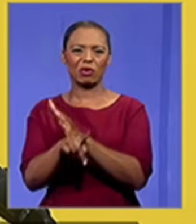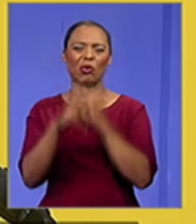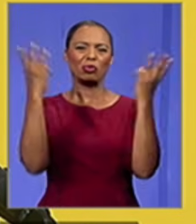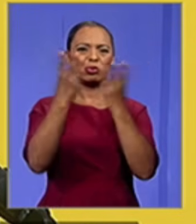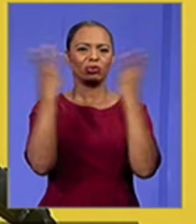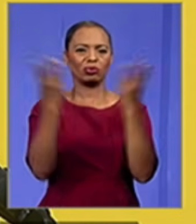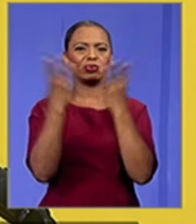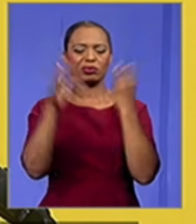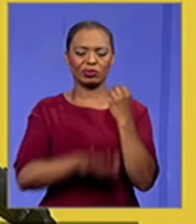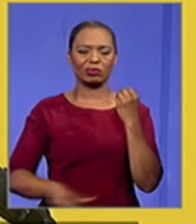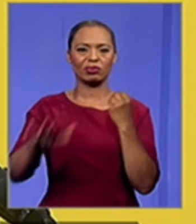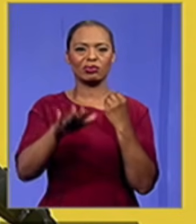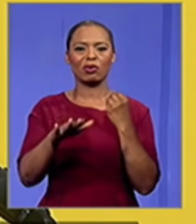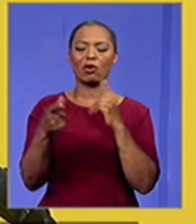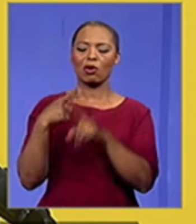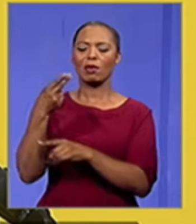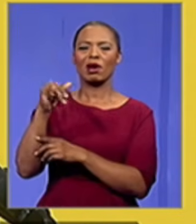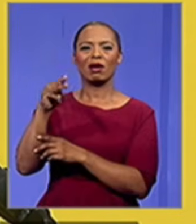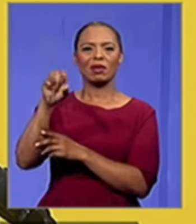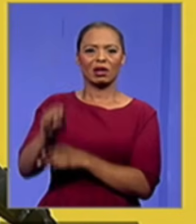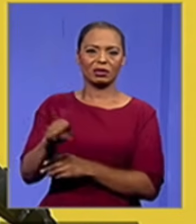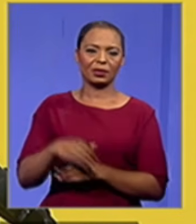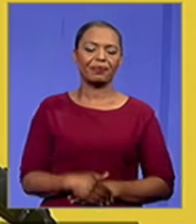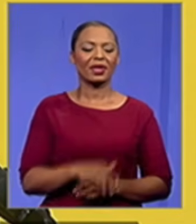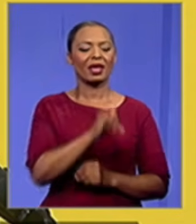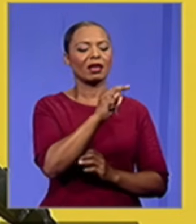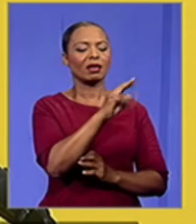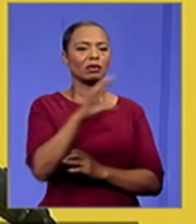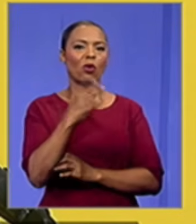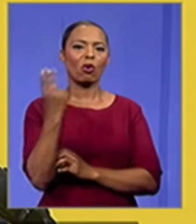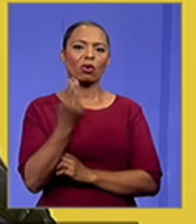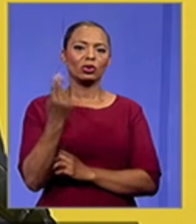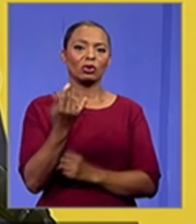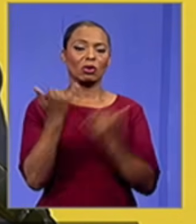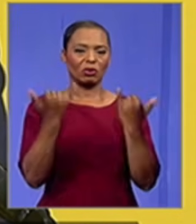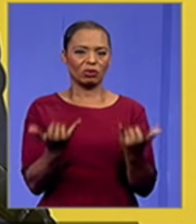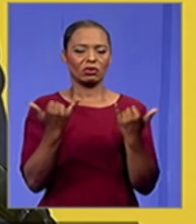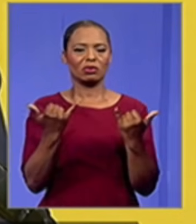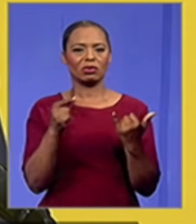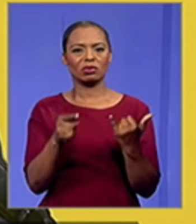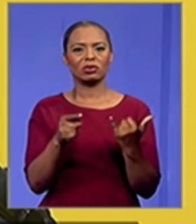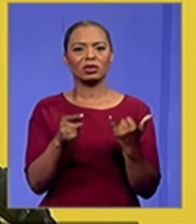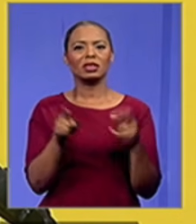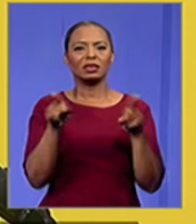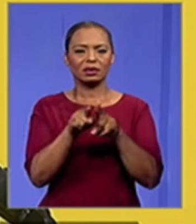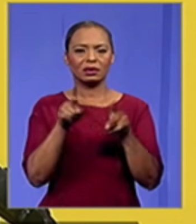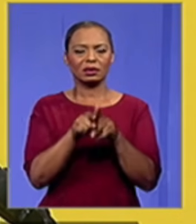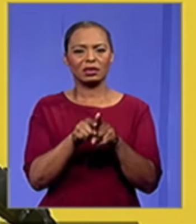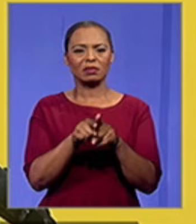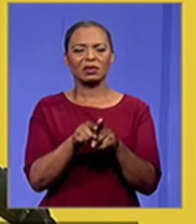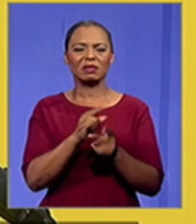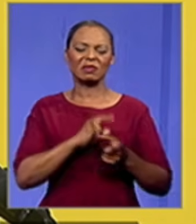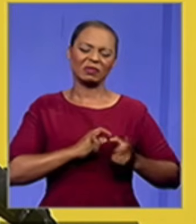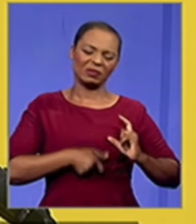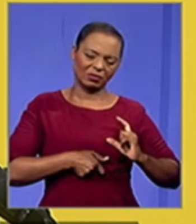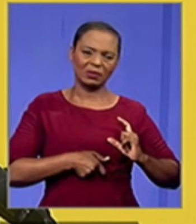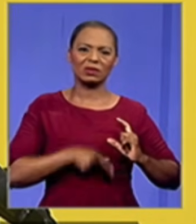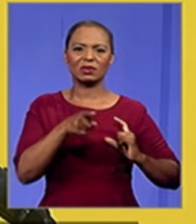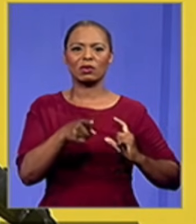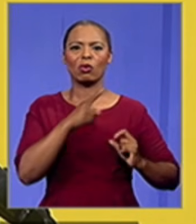civilians by Hamas. The ANC also has been perturbed by the